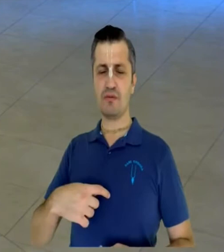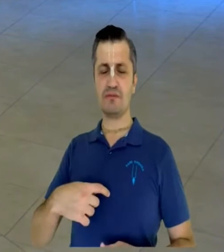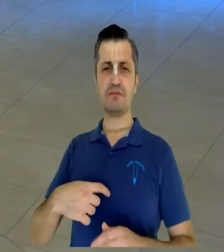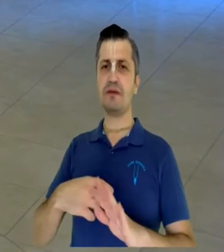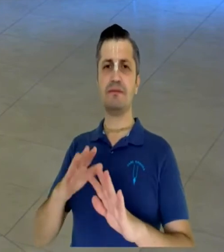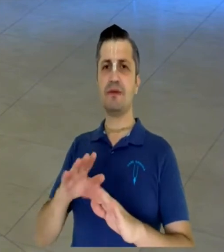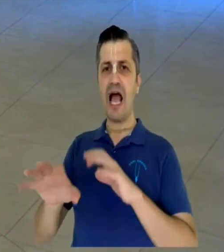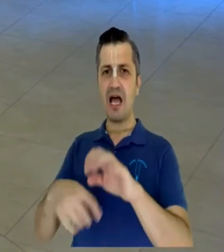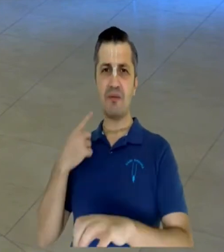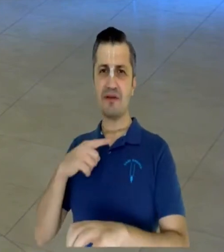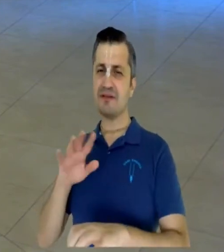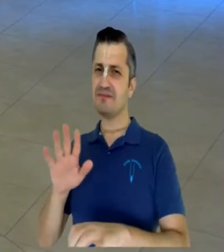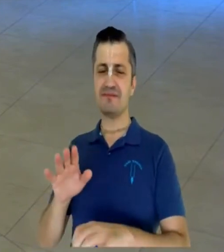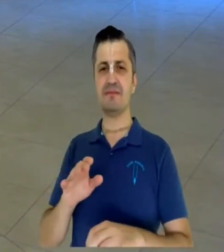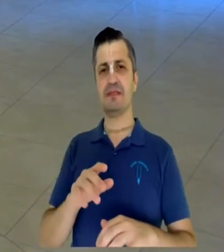Yeah.